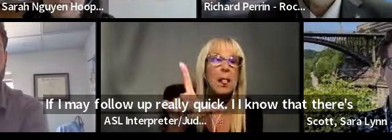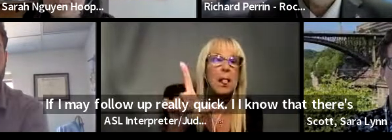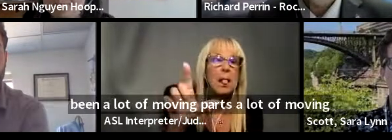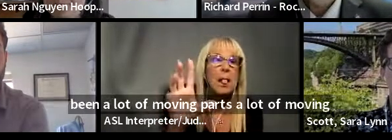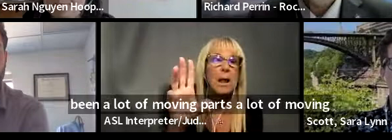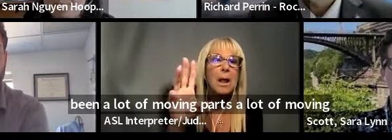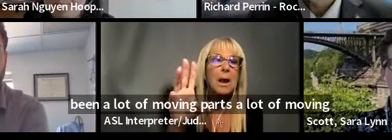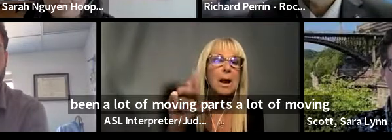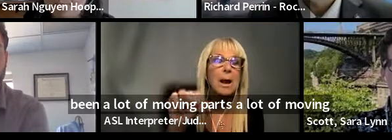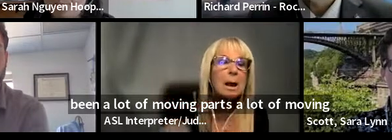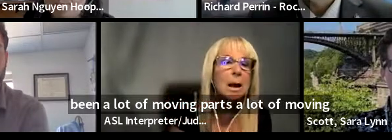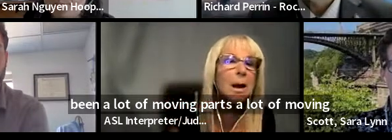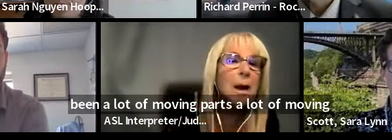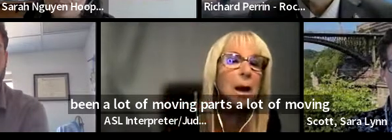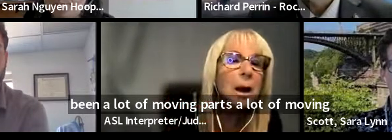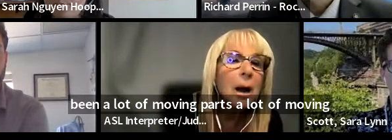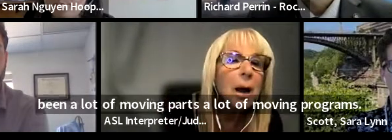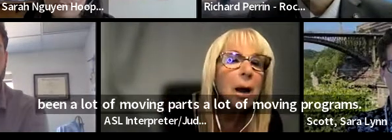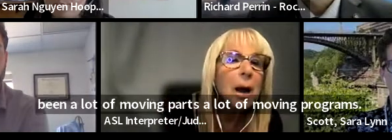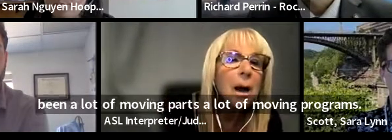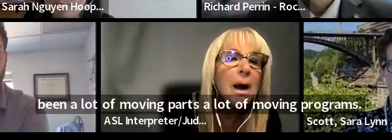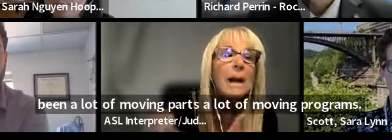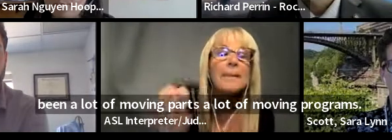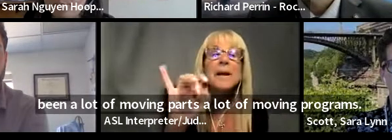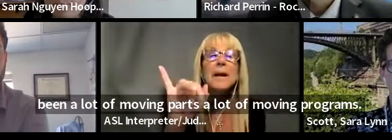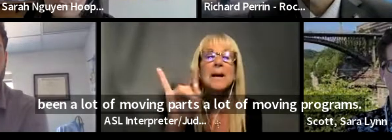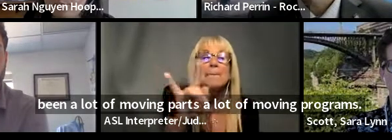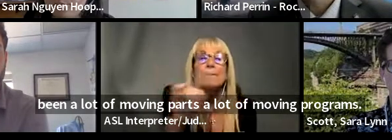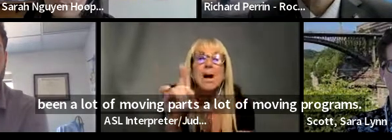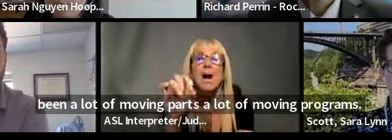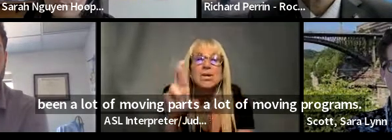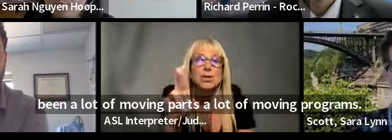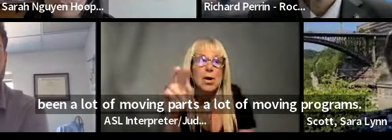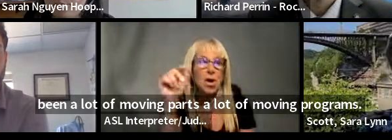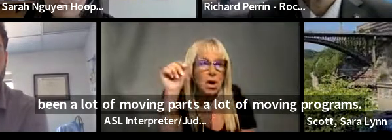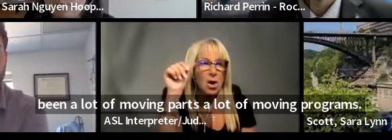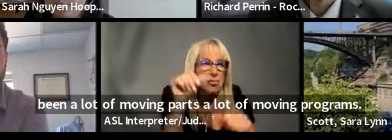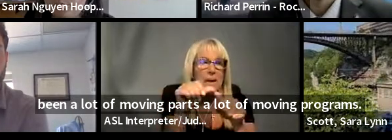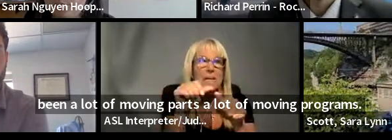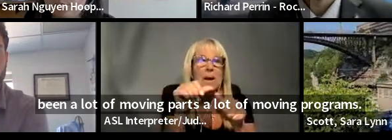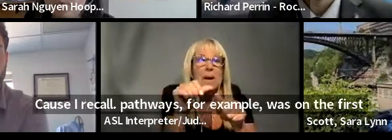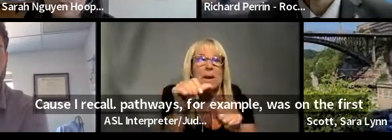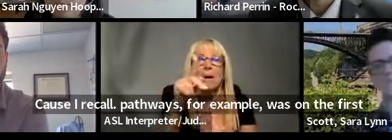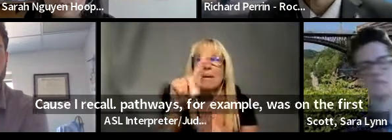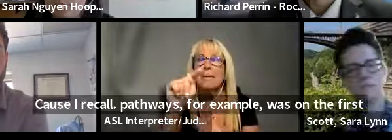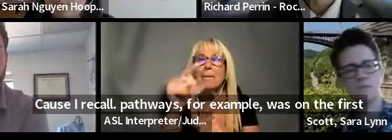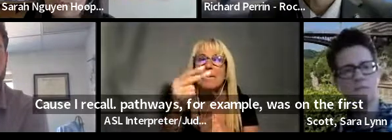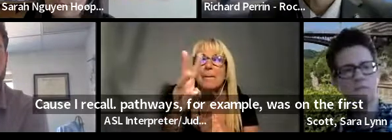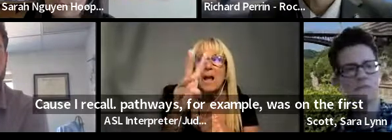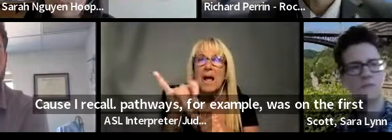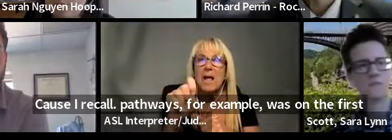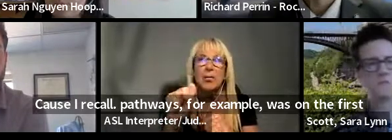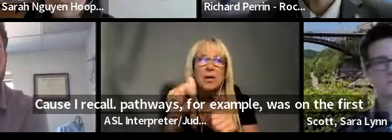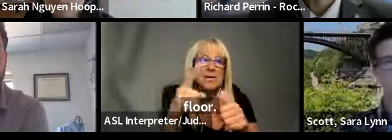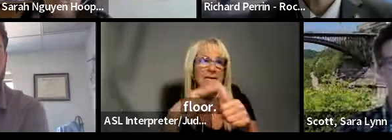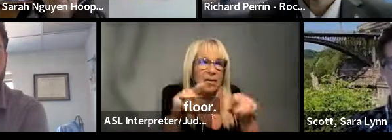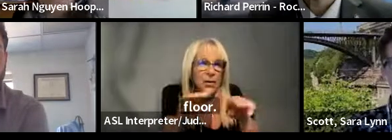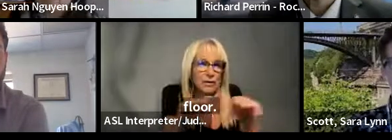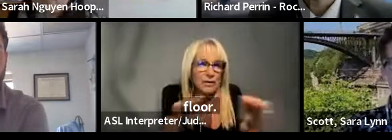programs. Because I recall Pathways, for example, was on the 1st floor. I know they moved. Are